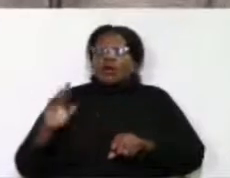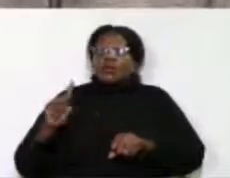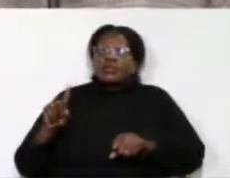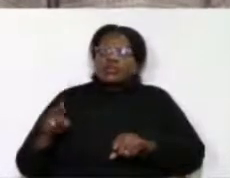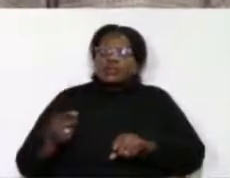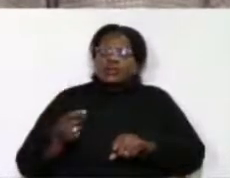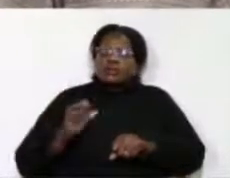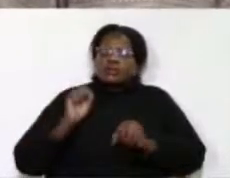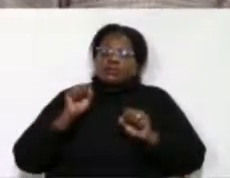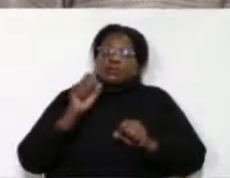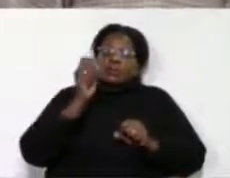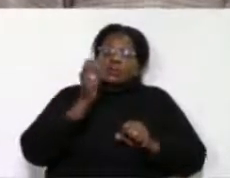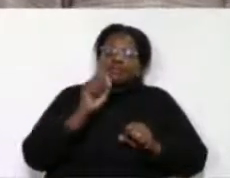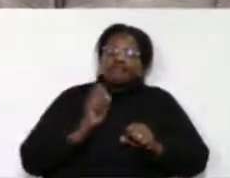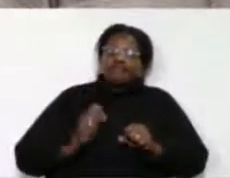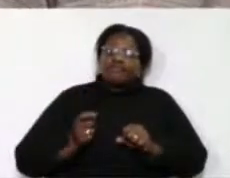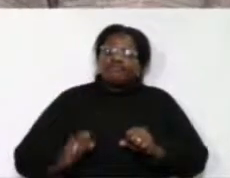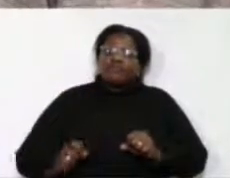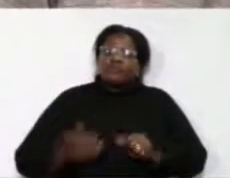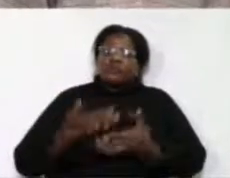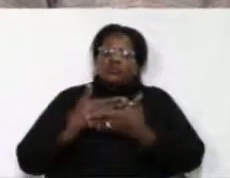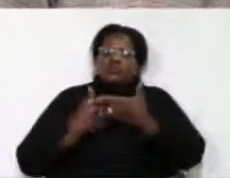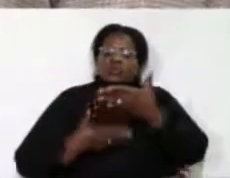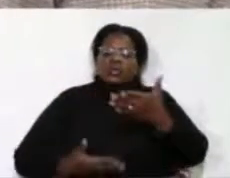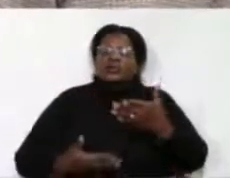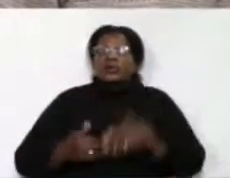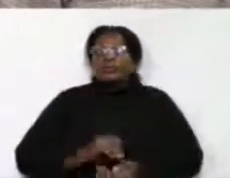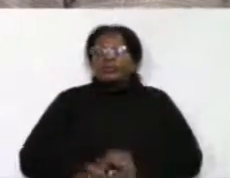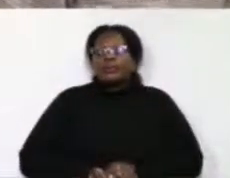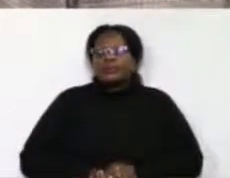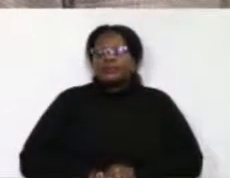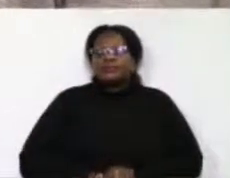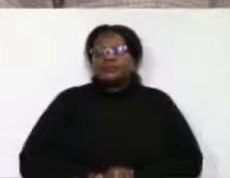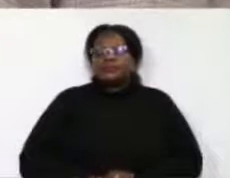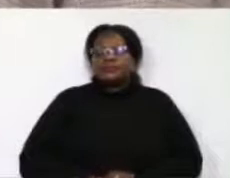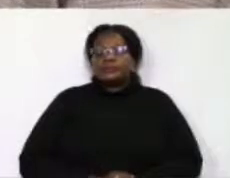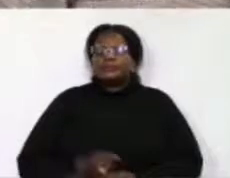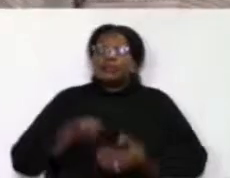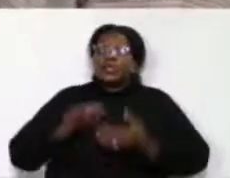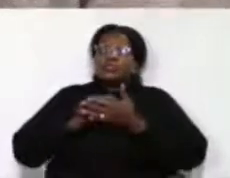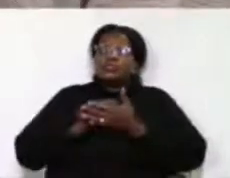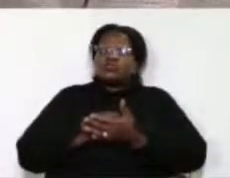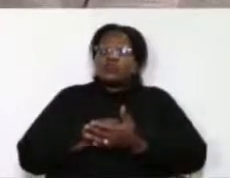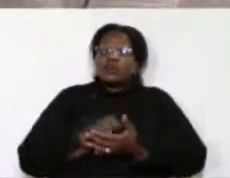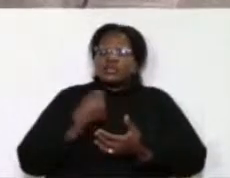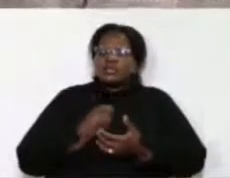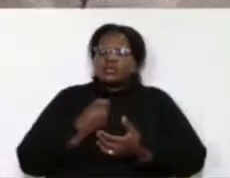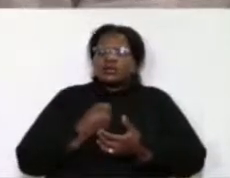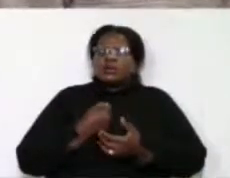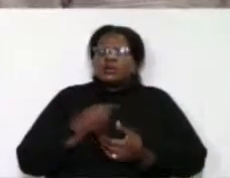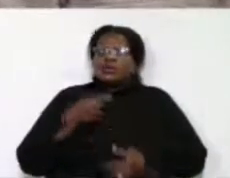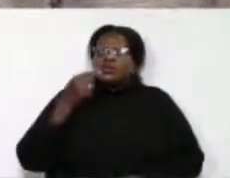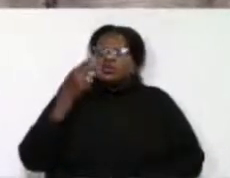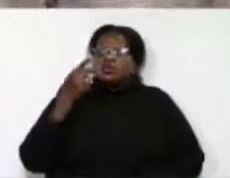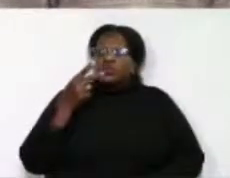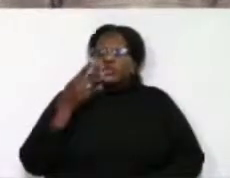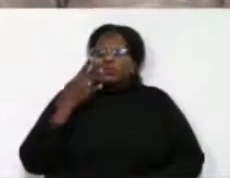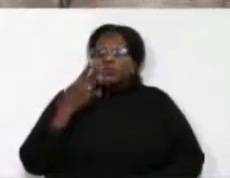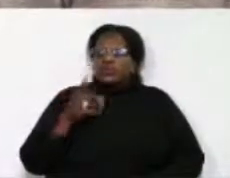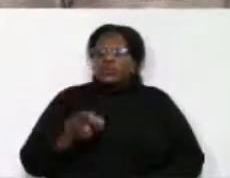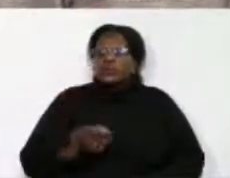to labor. Now last time we were talking, we said let's try and earn myself $24,000 a month.